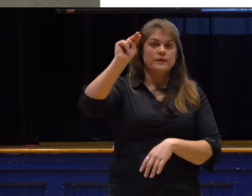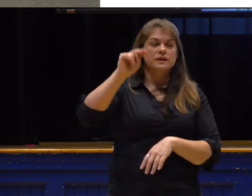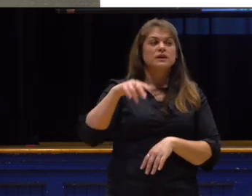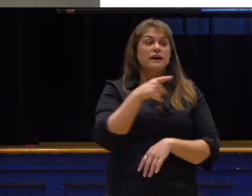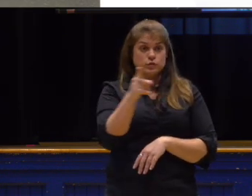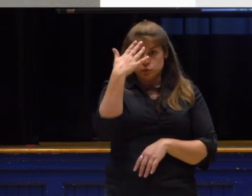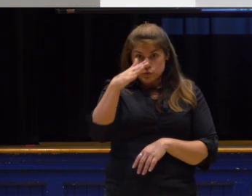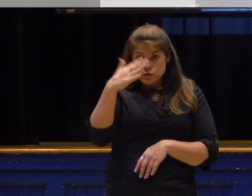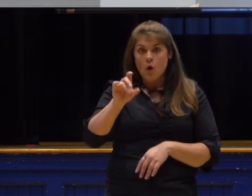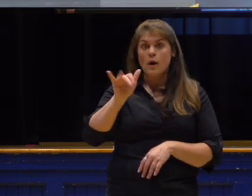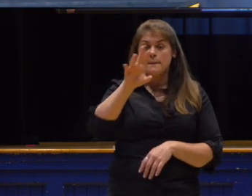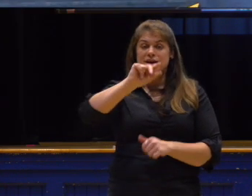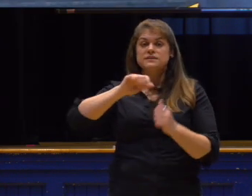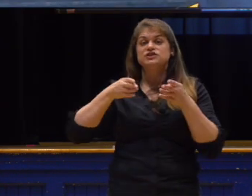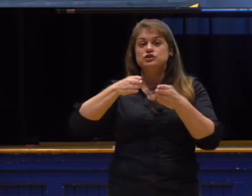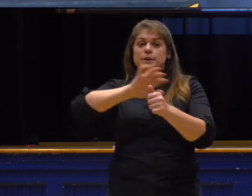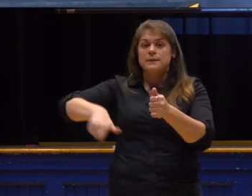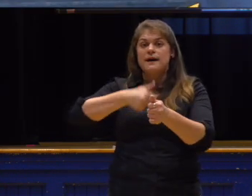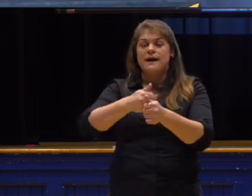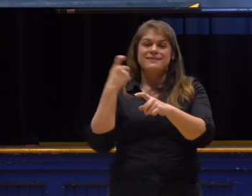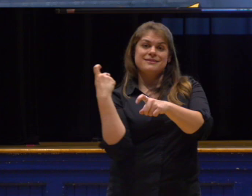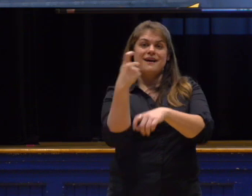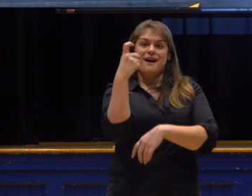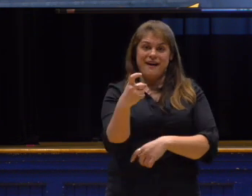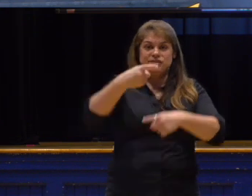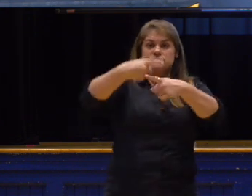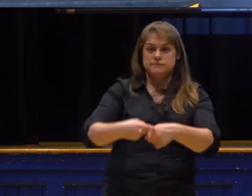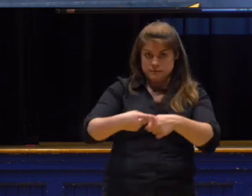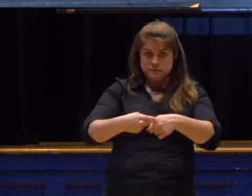Ormond Street is the street behind the X.